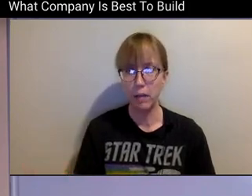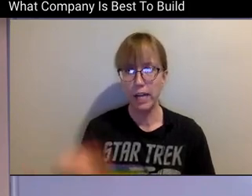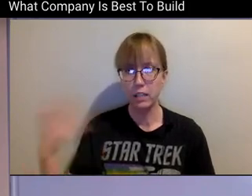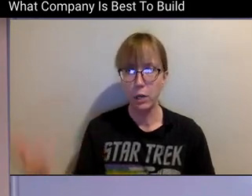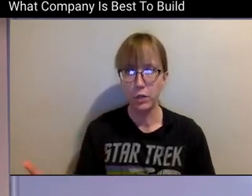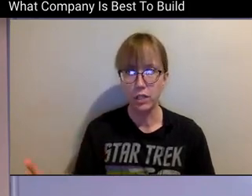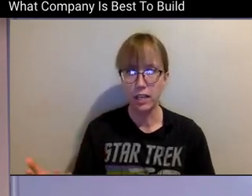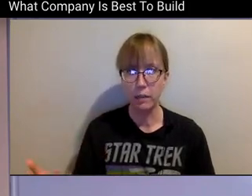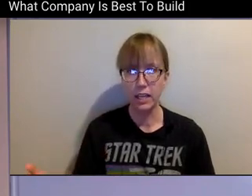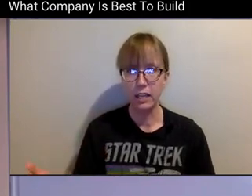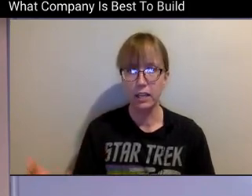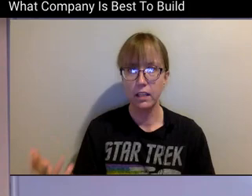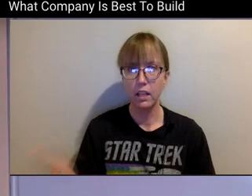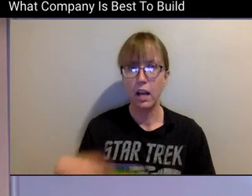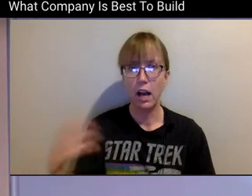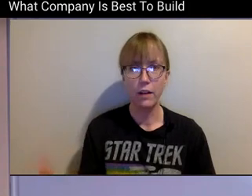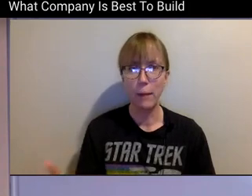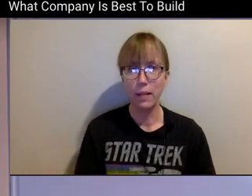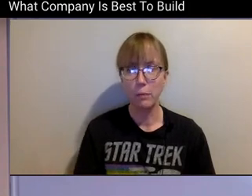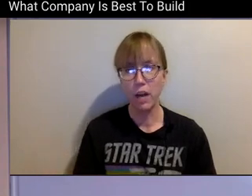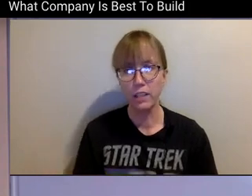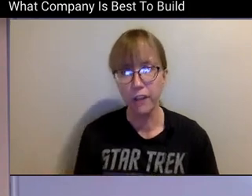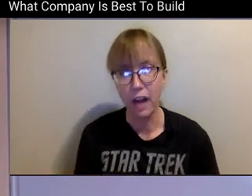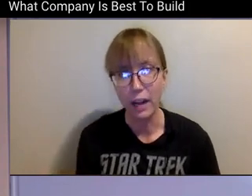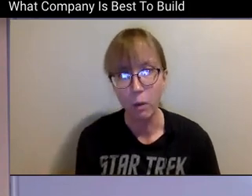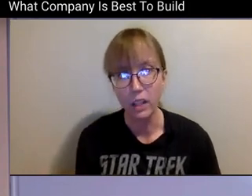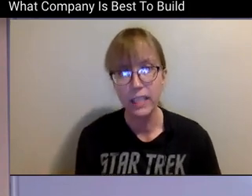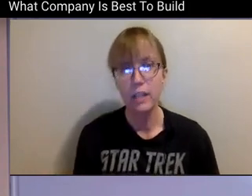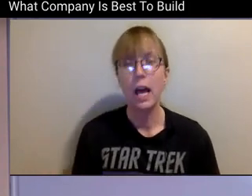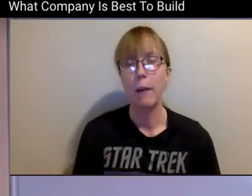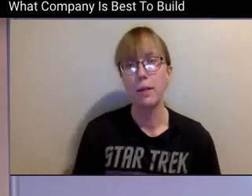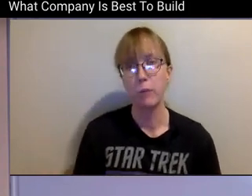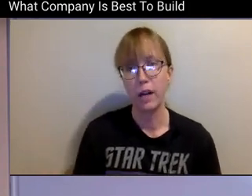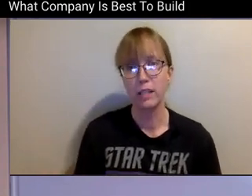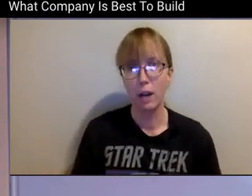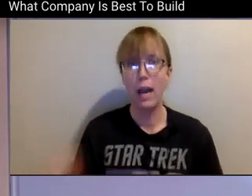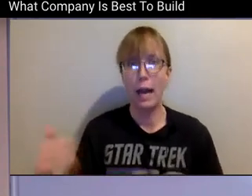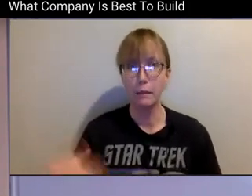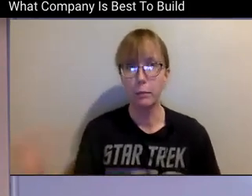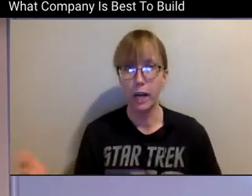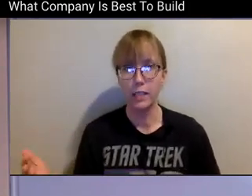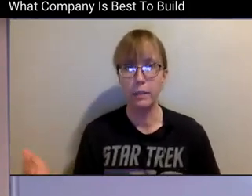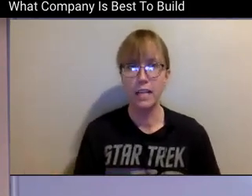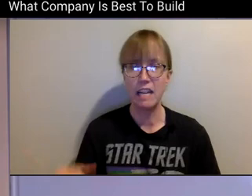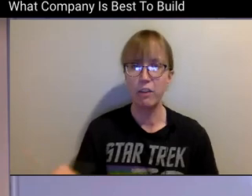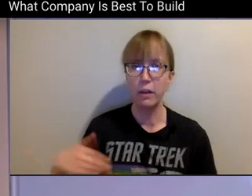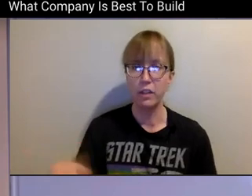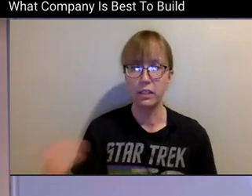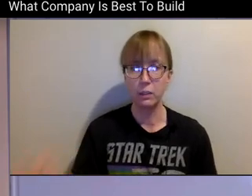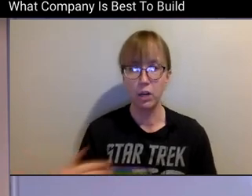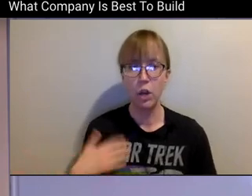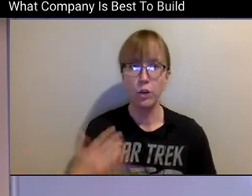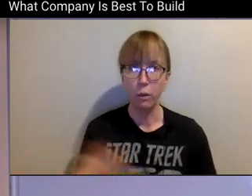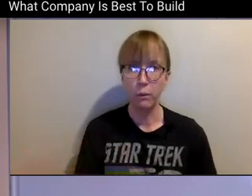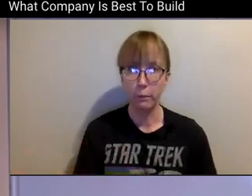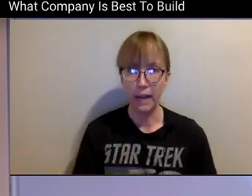quality products, you should stick with it. MLM products are not high quality. MLM products are MLM products because if you were in the